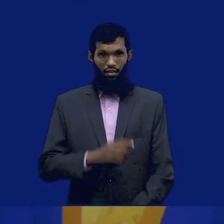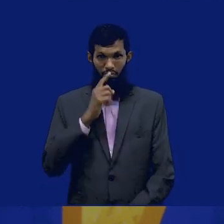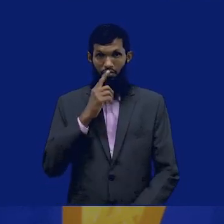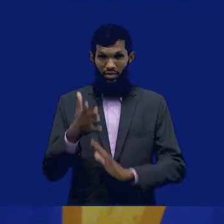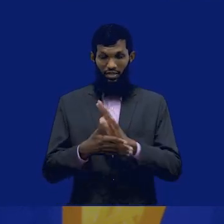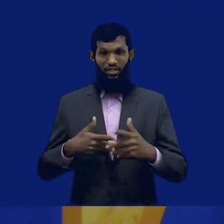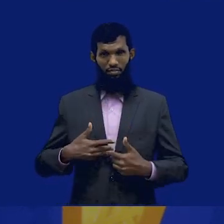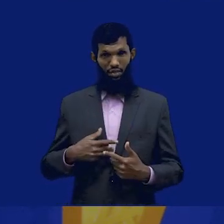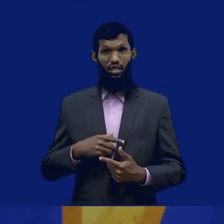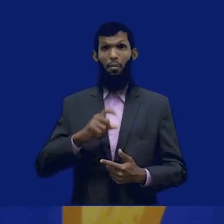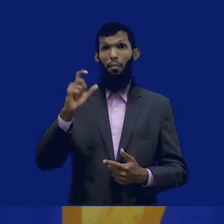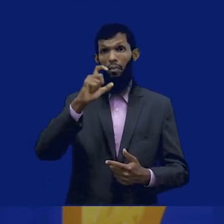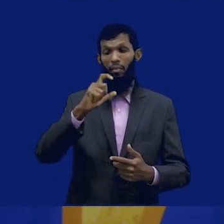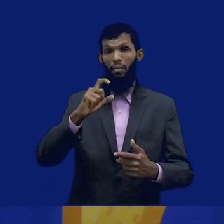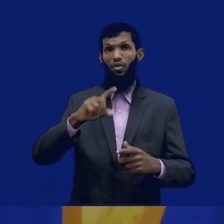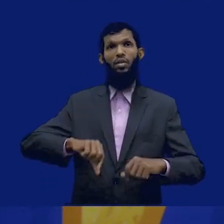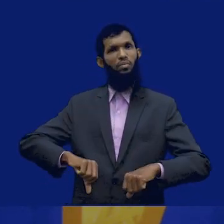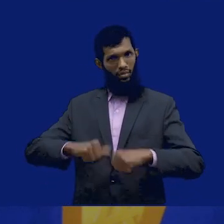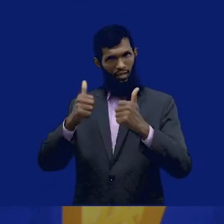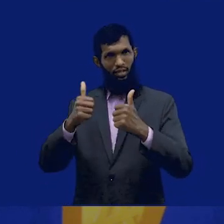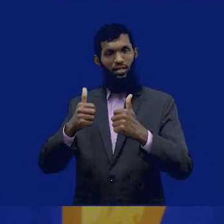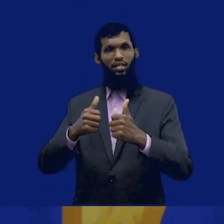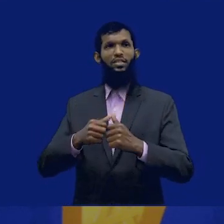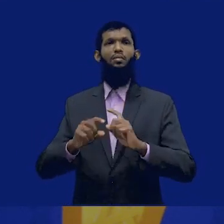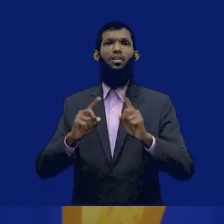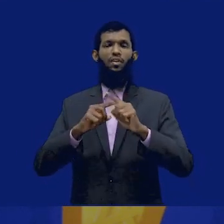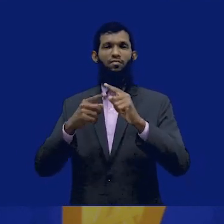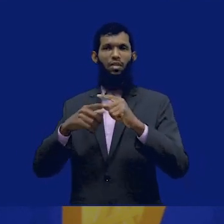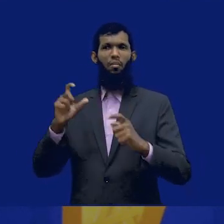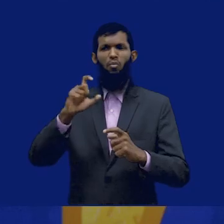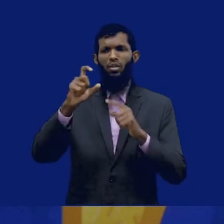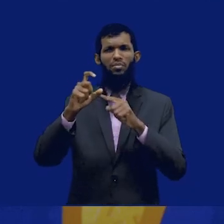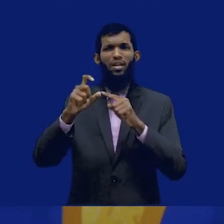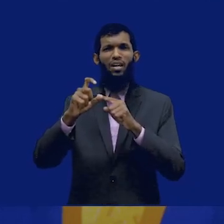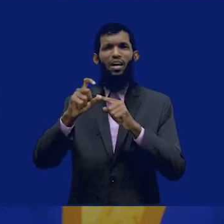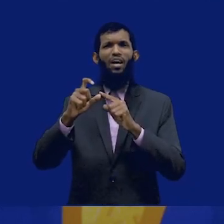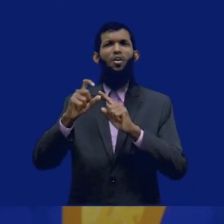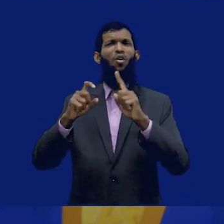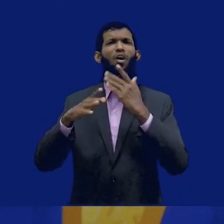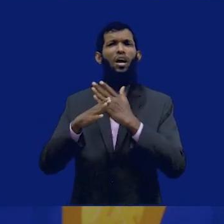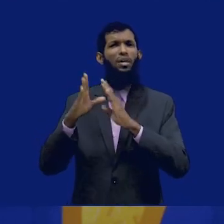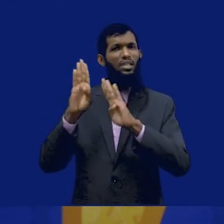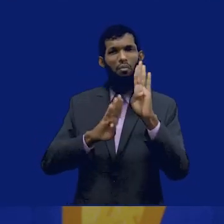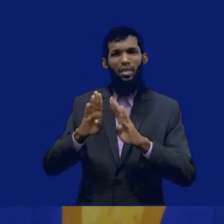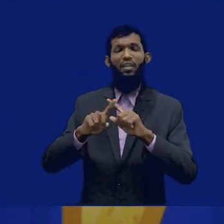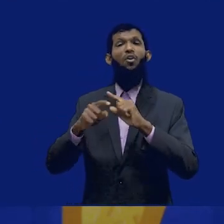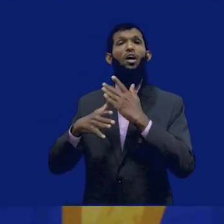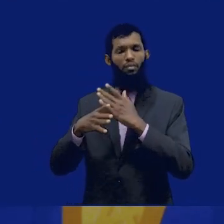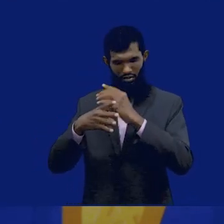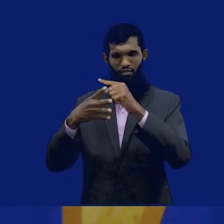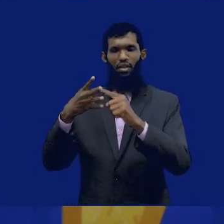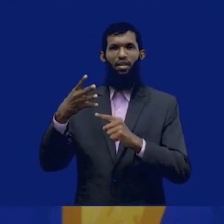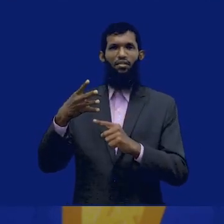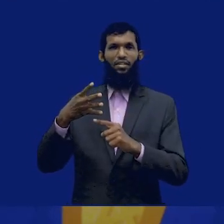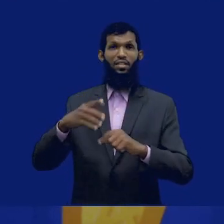Verily the believers have succeeded. And he mentions a set of traits that is present in the